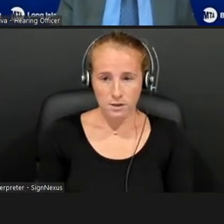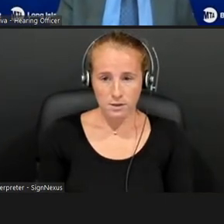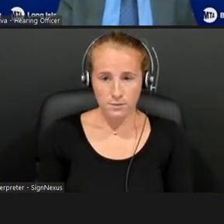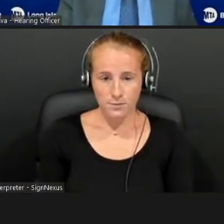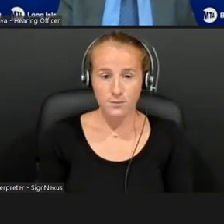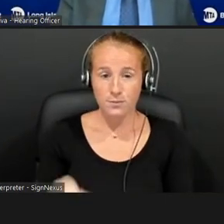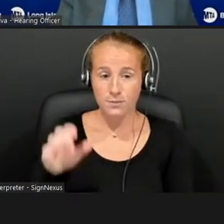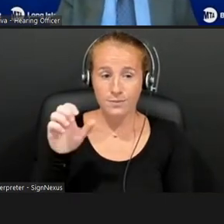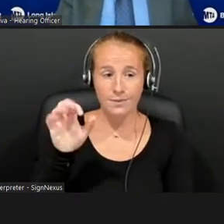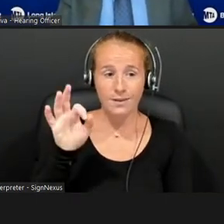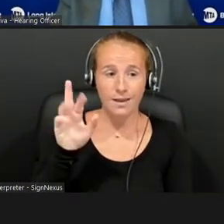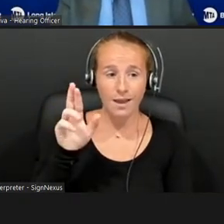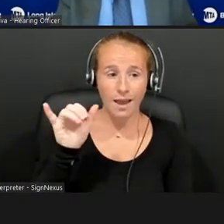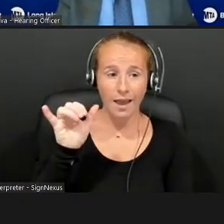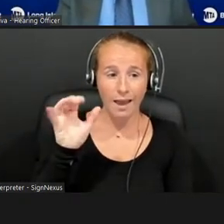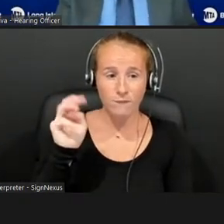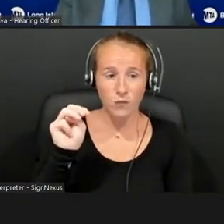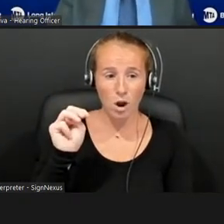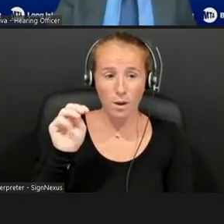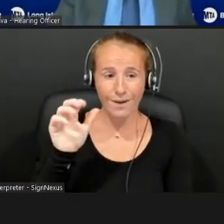from Aaron